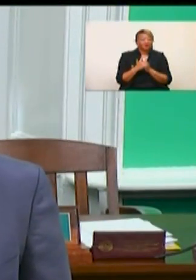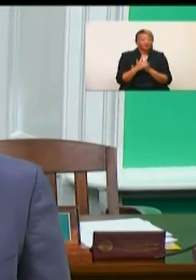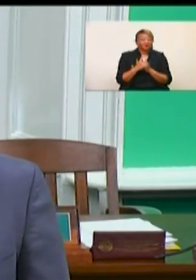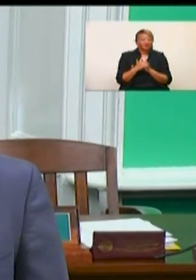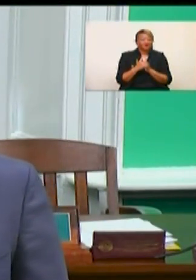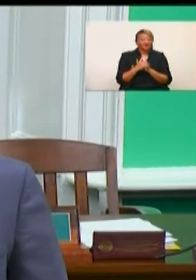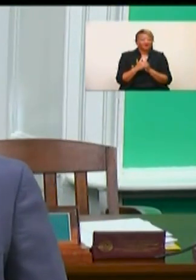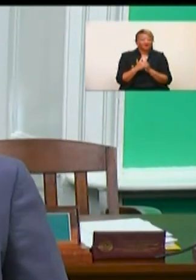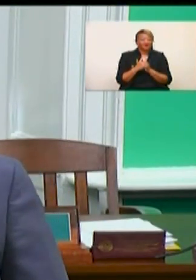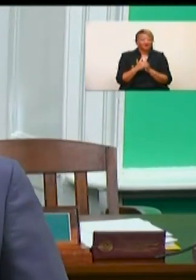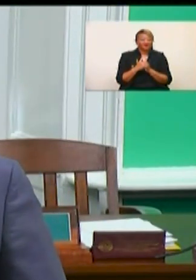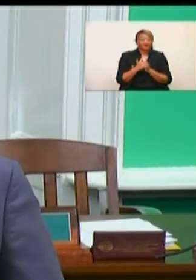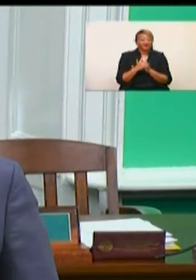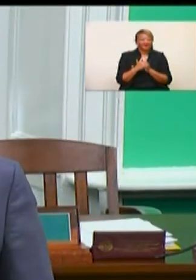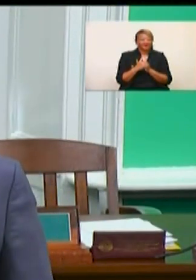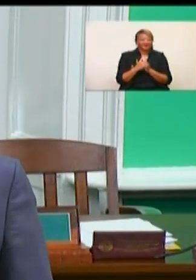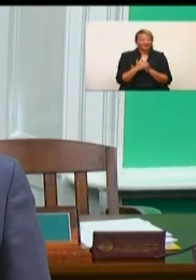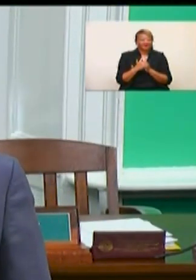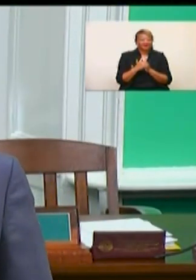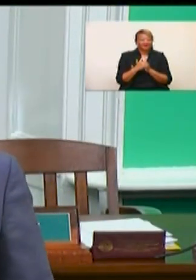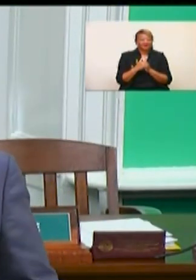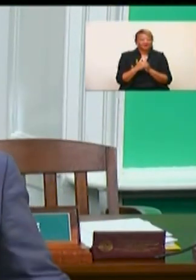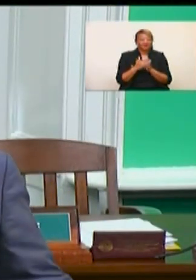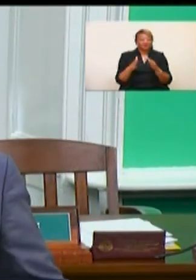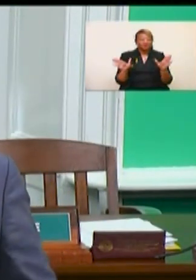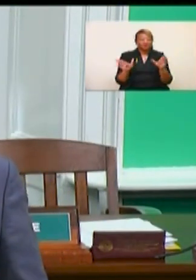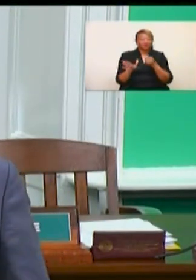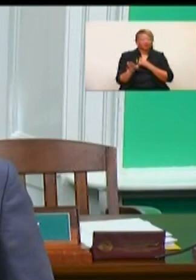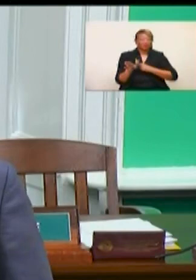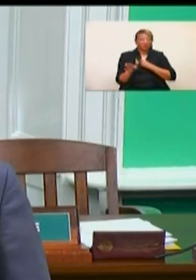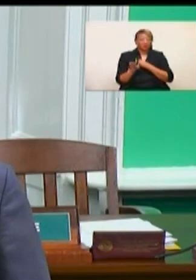I'm not giving a public apology, Madam Speaker. Not giving a public apology.